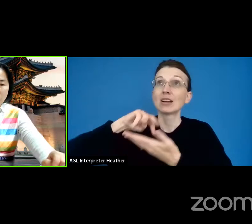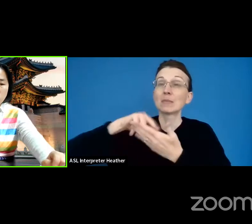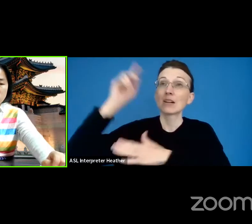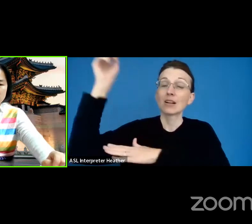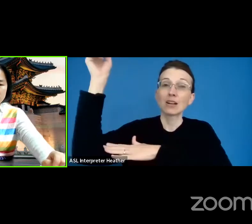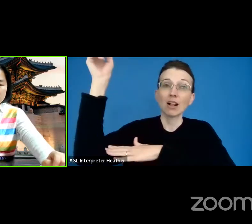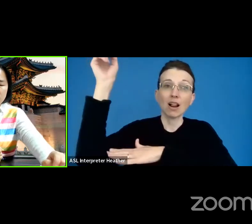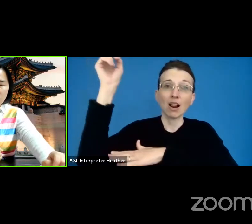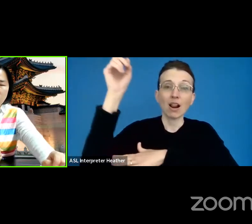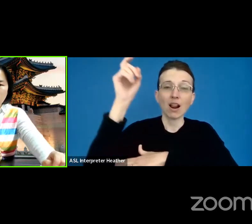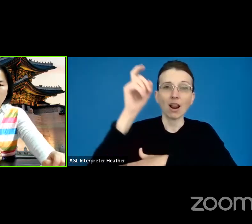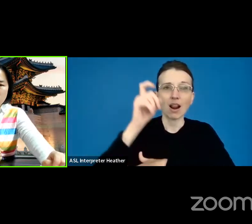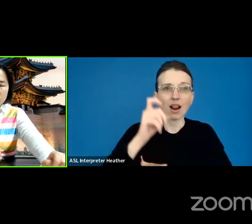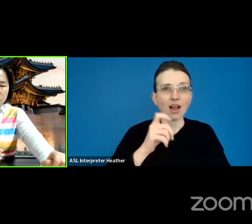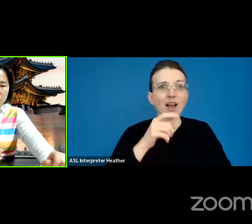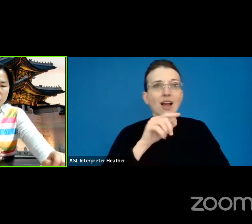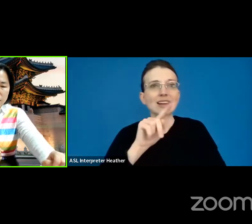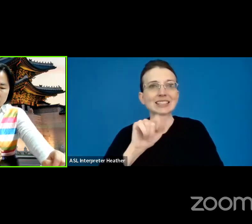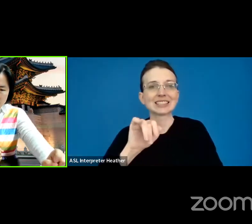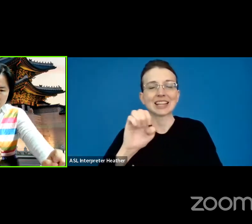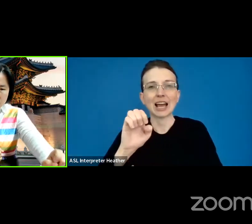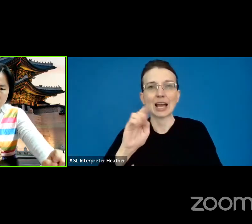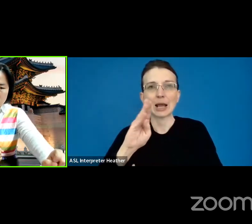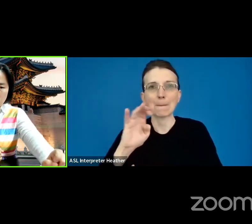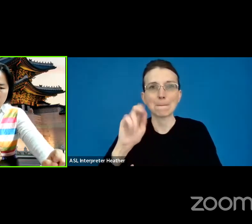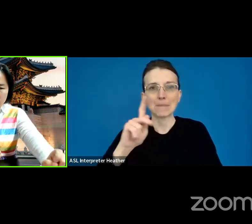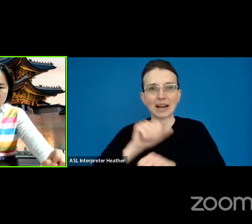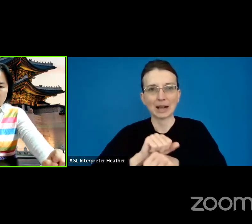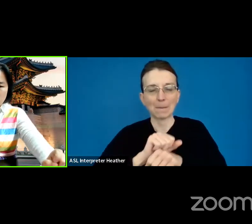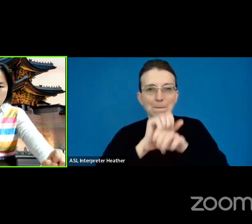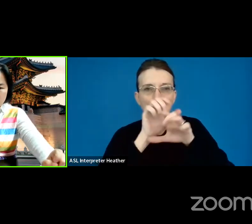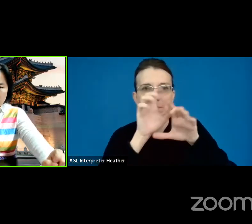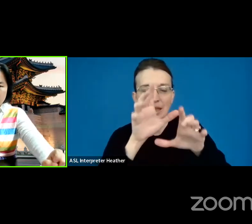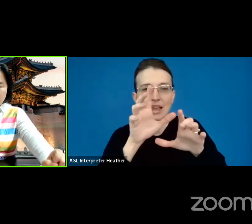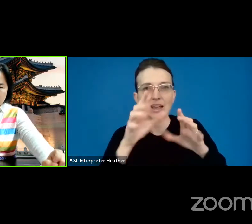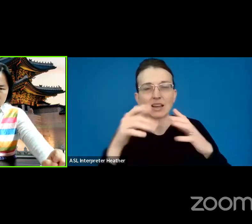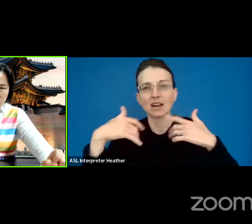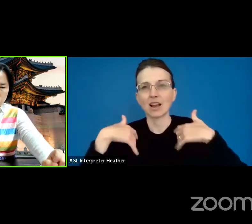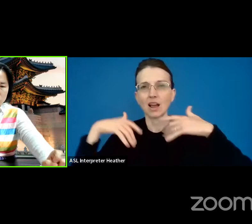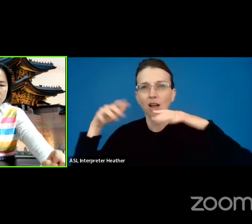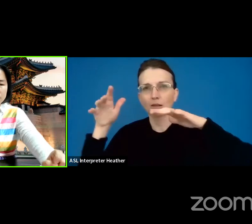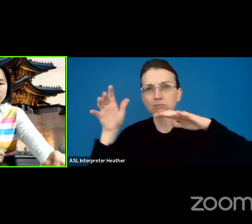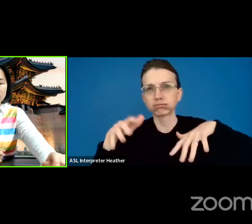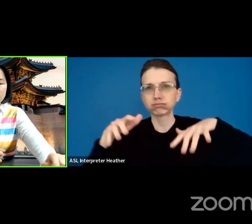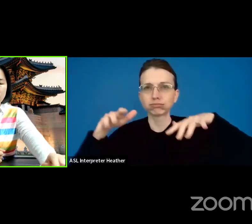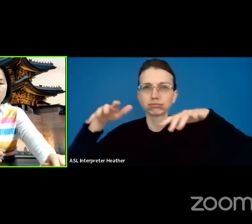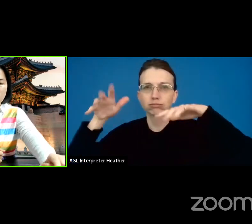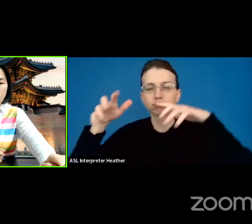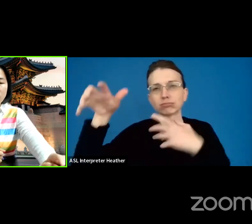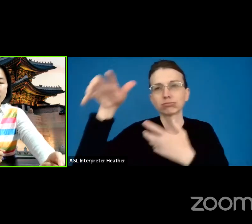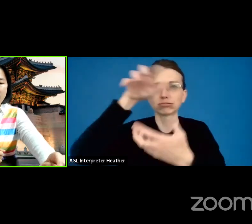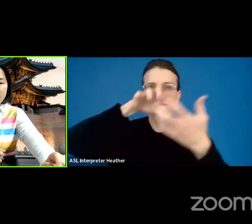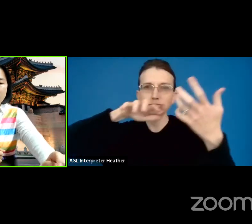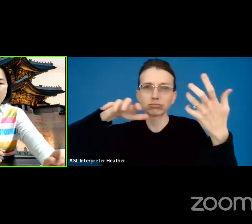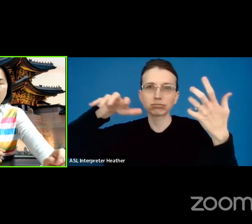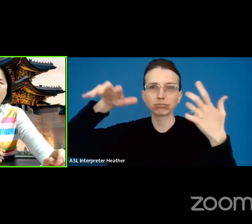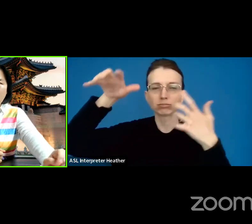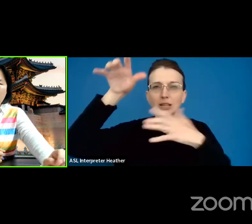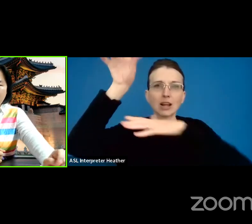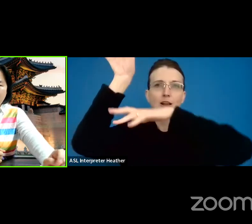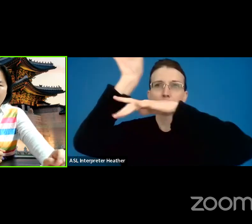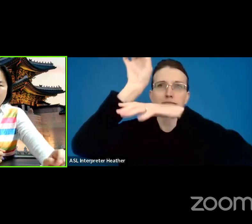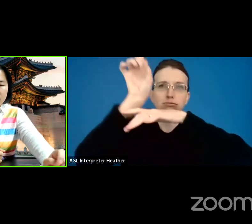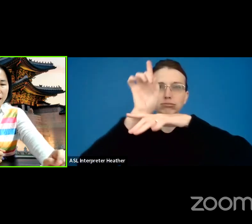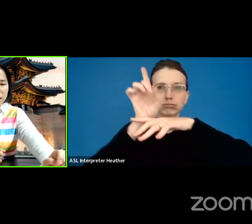Taebaek Mountain with the gods of rain, wind, and clouds. One day,